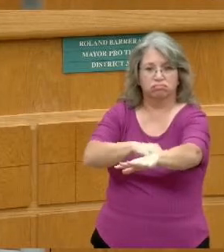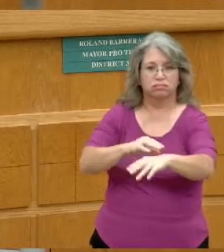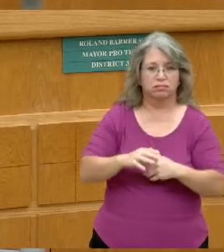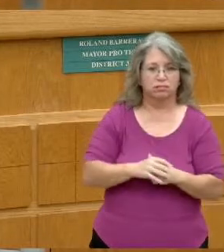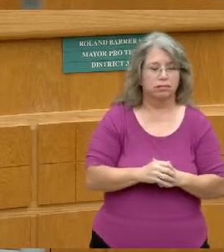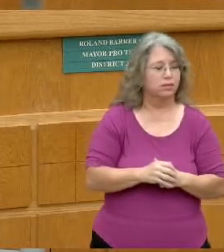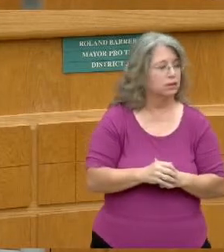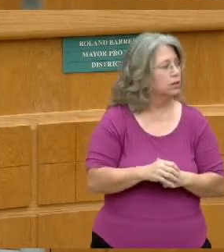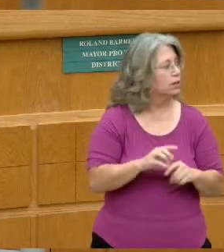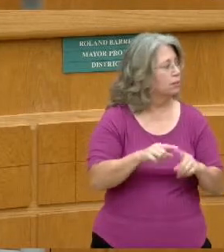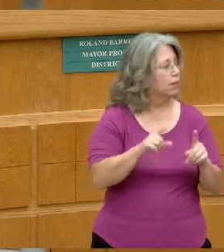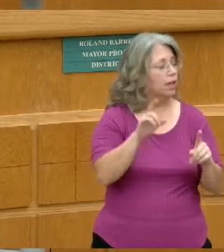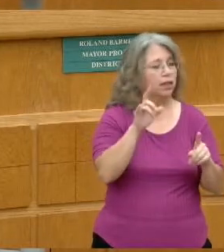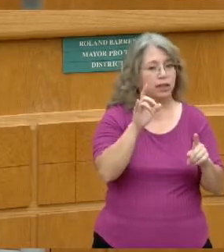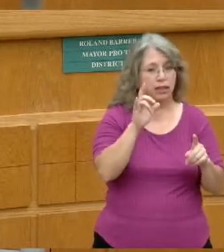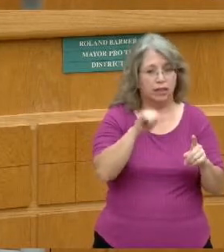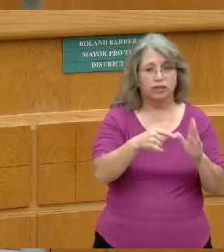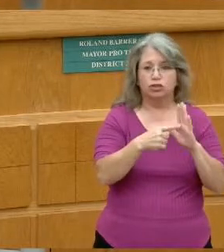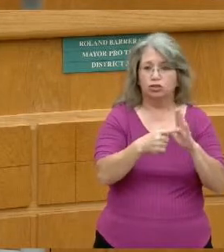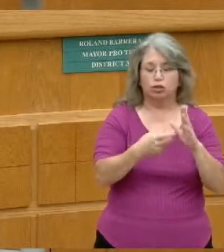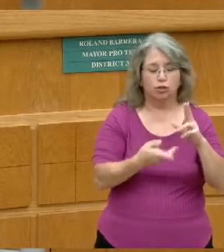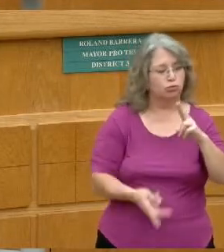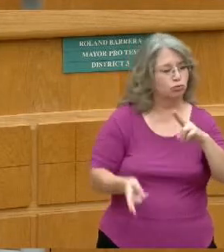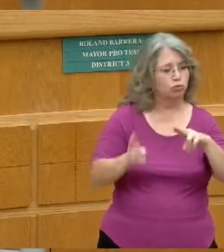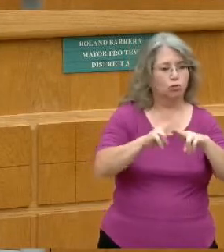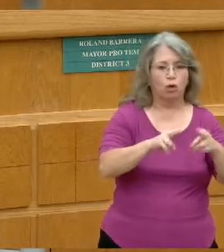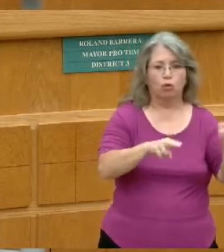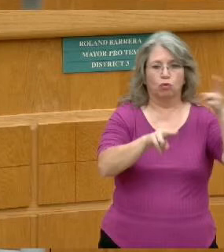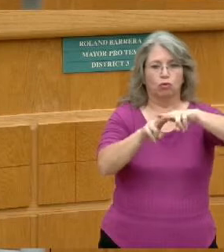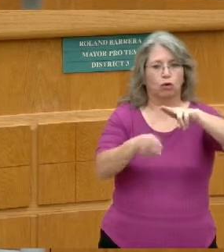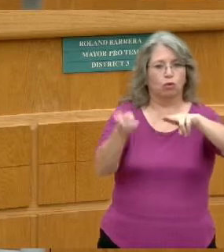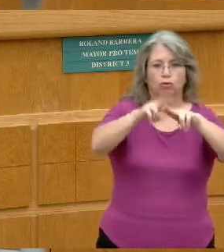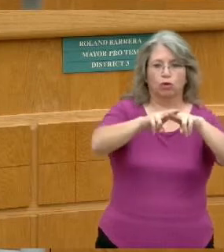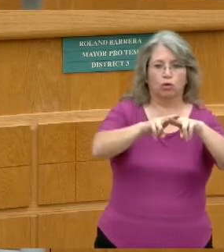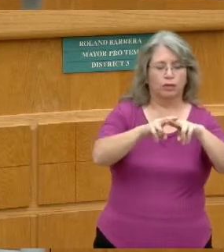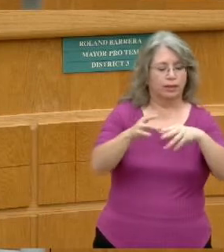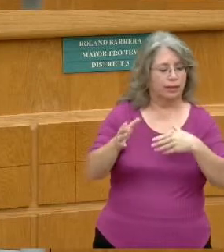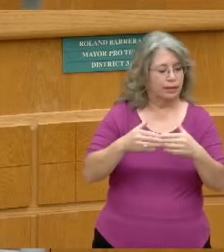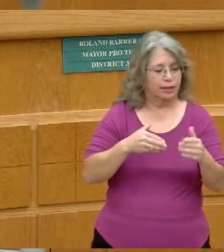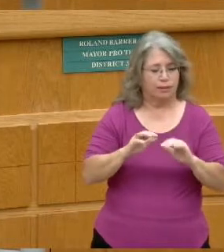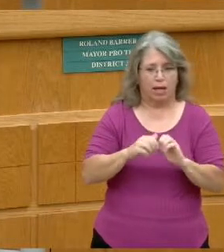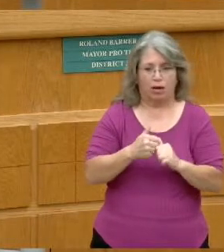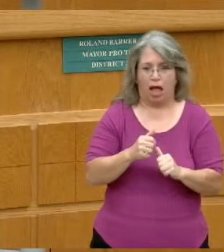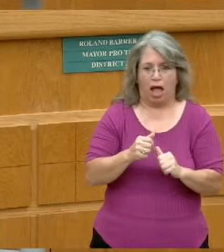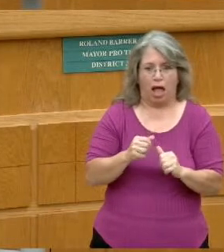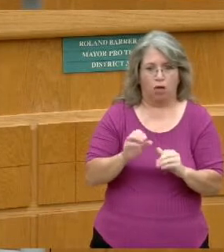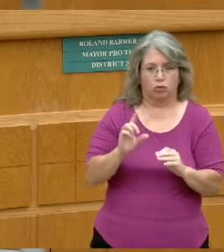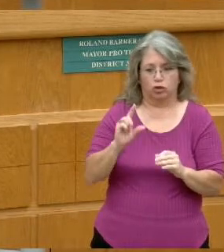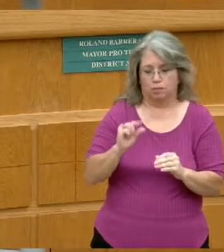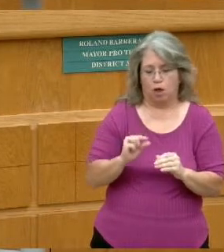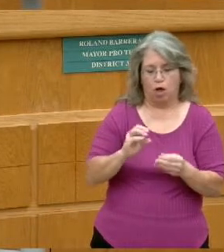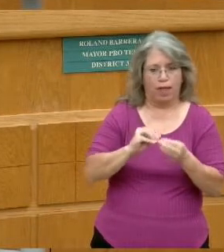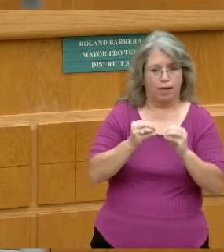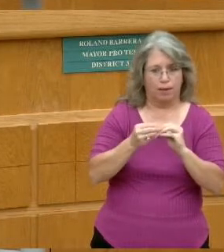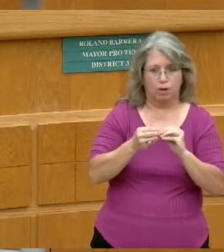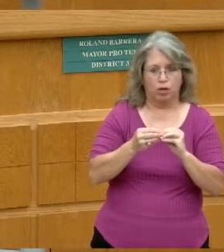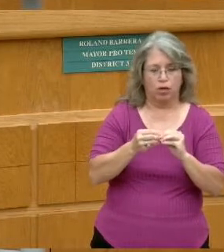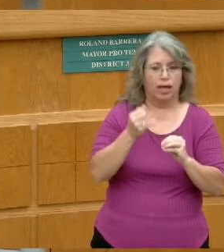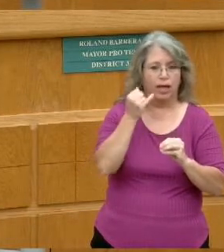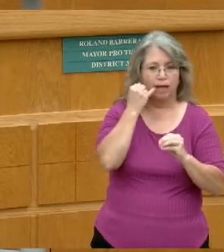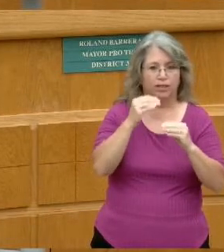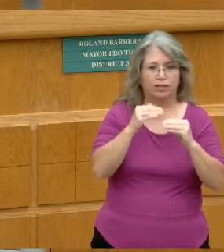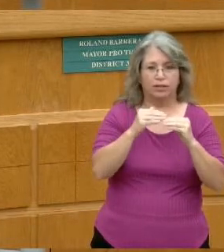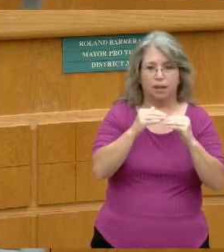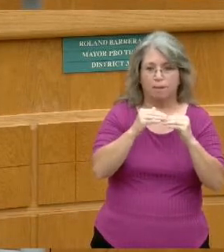But this is exponential growth. And regardless of how small this number is, if it's above 1, it's 1.01,